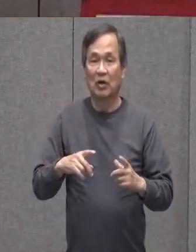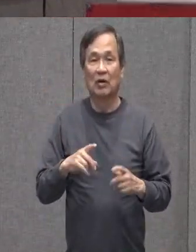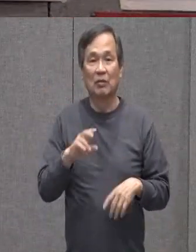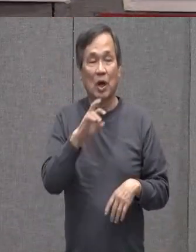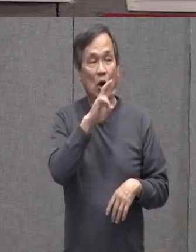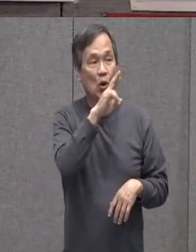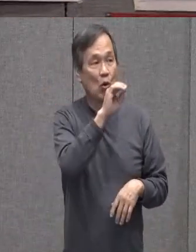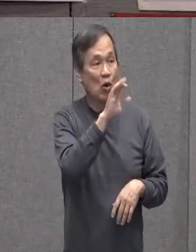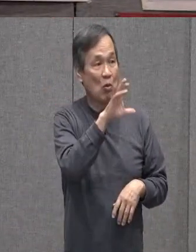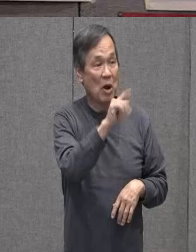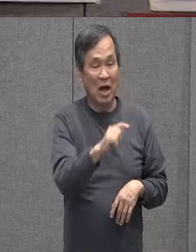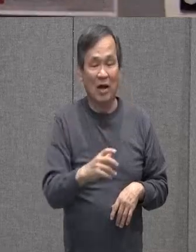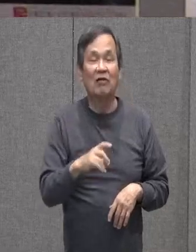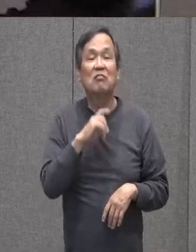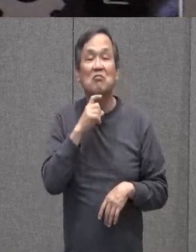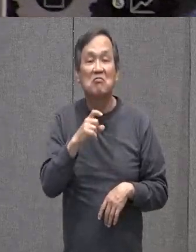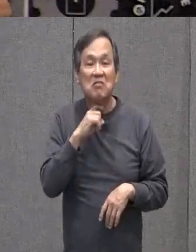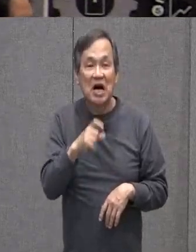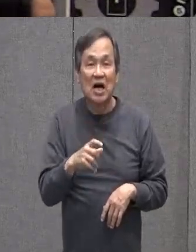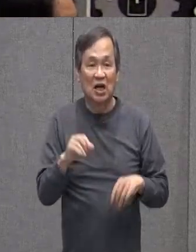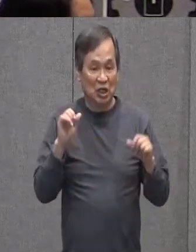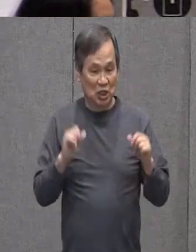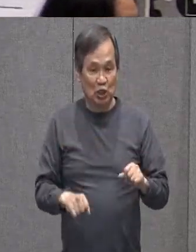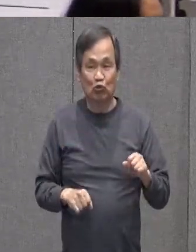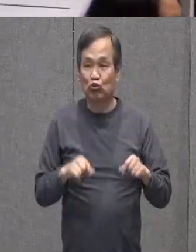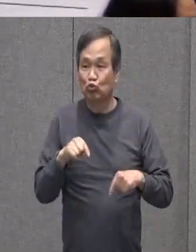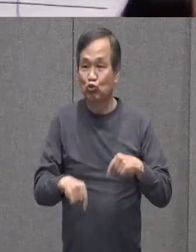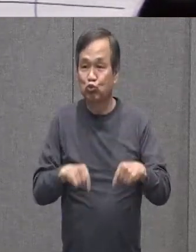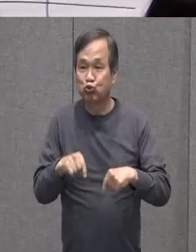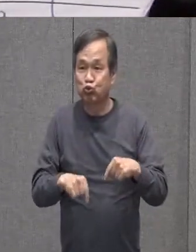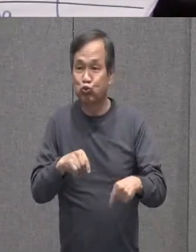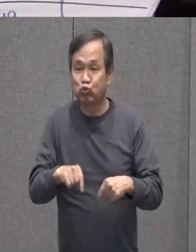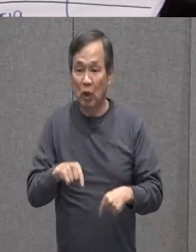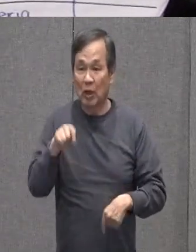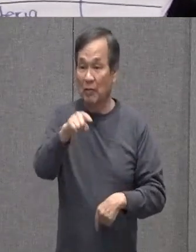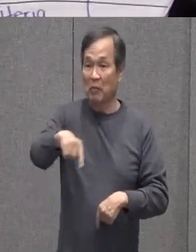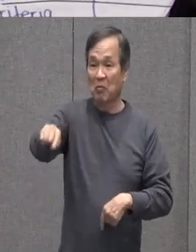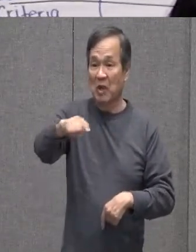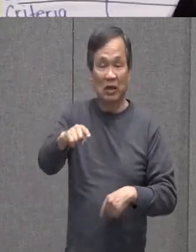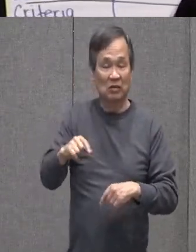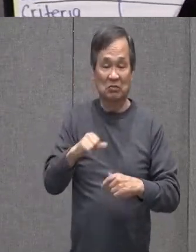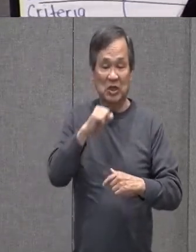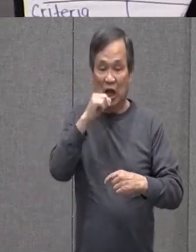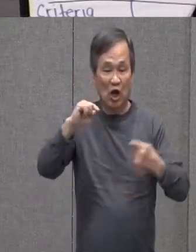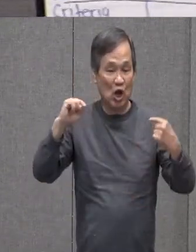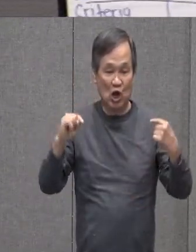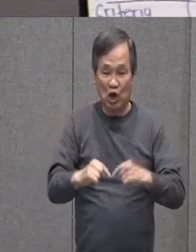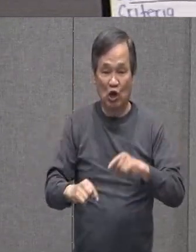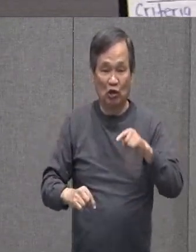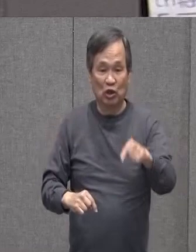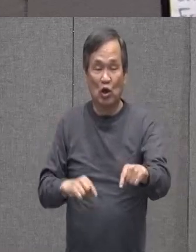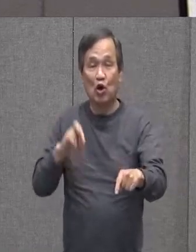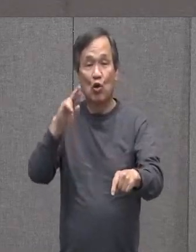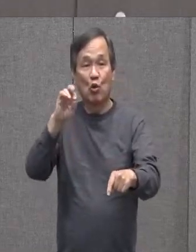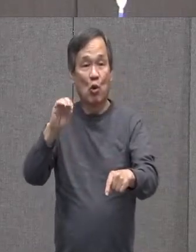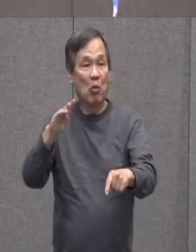robot that's made of metal, it could definitely walk into some place that might be hazardous and not get sick,